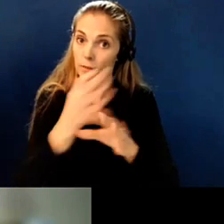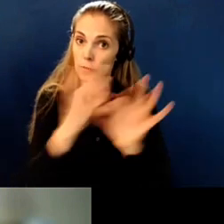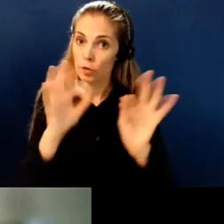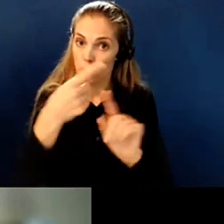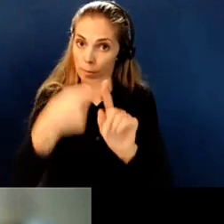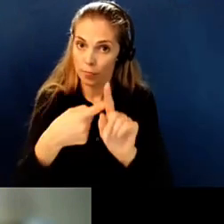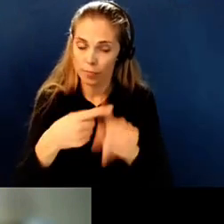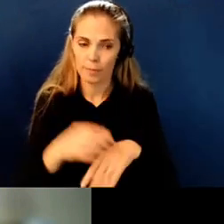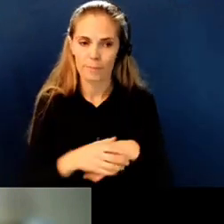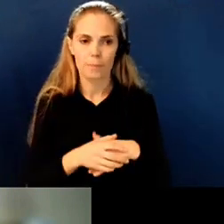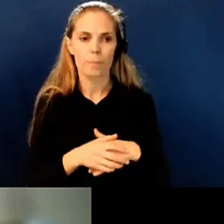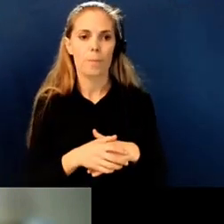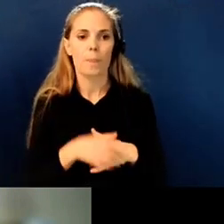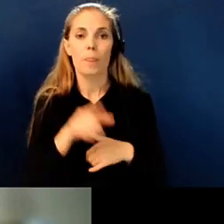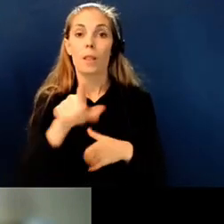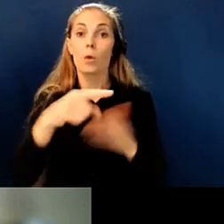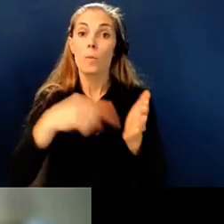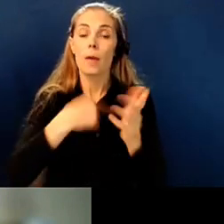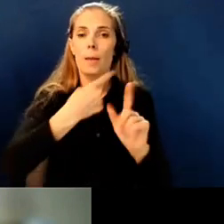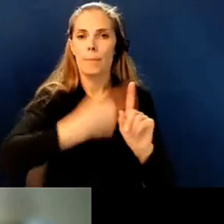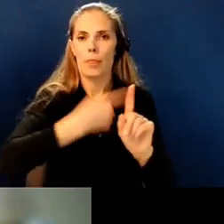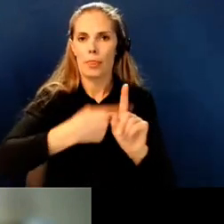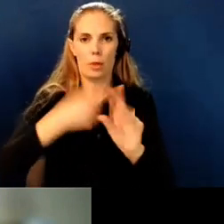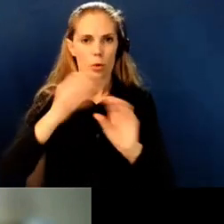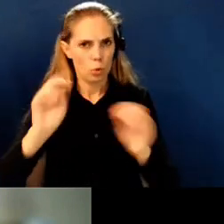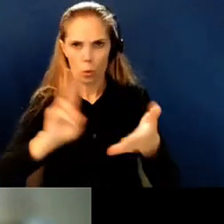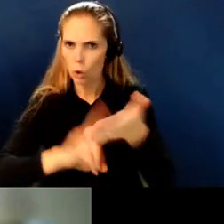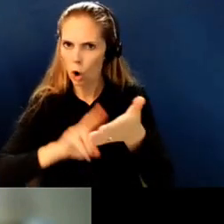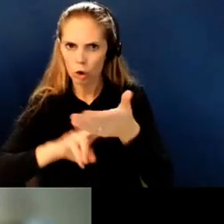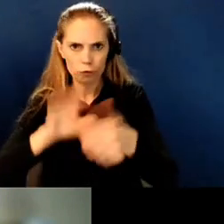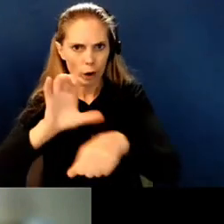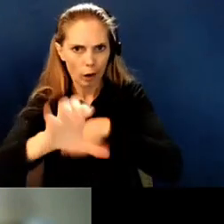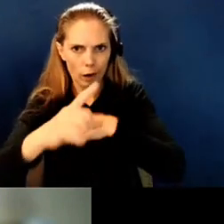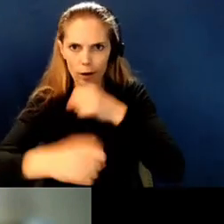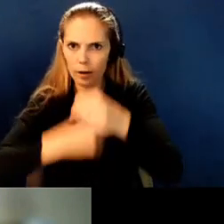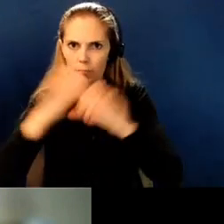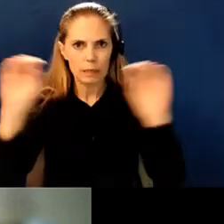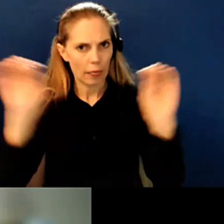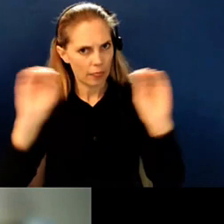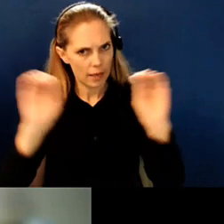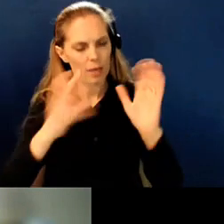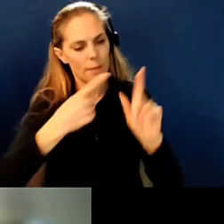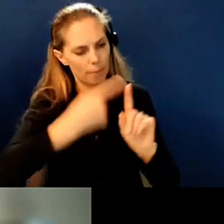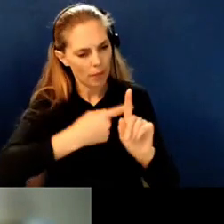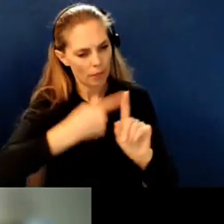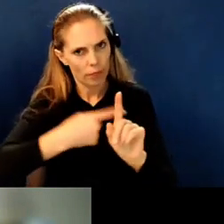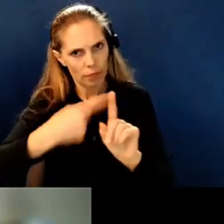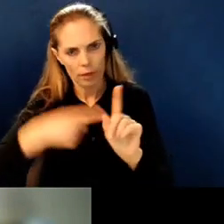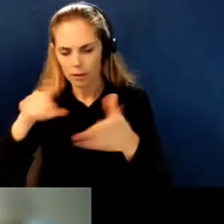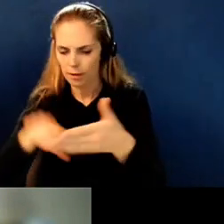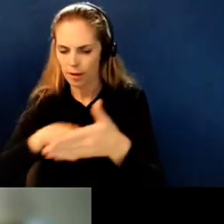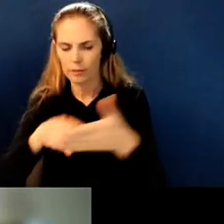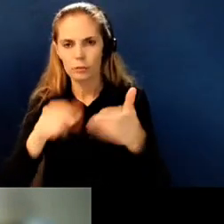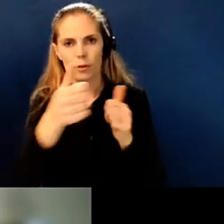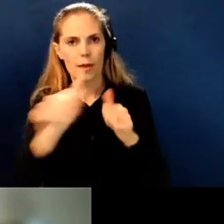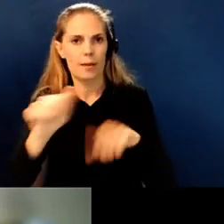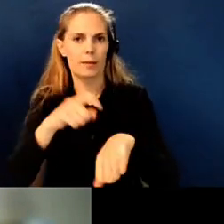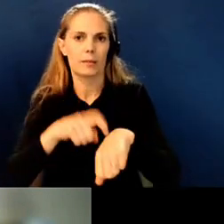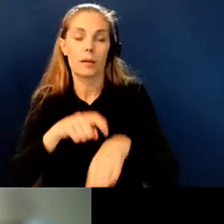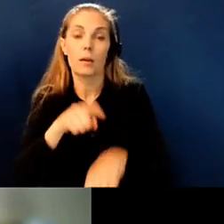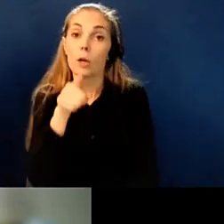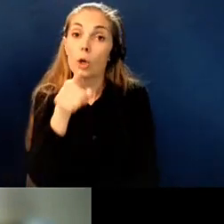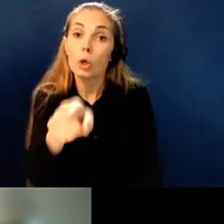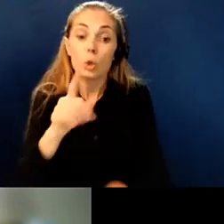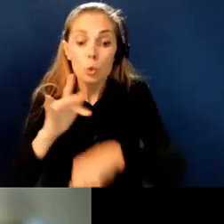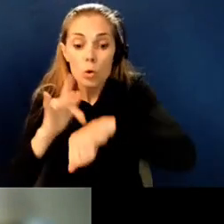no contracts, cancel anytime. We basically do all that stuff to make sure that there's no buyer's remorse, right? You get to test it, you get to confirm,